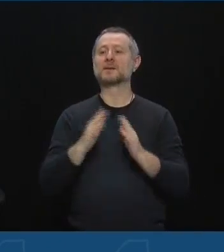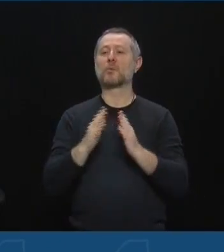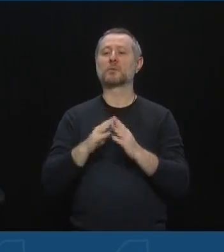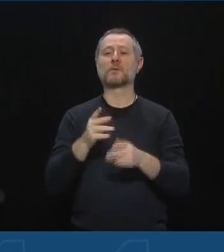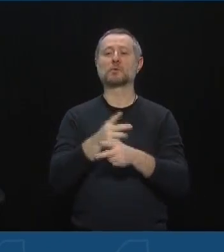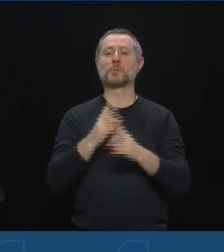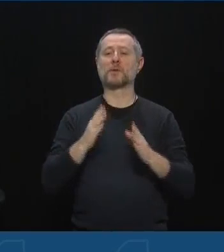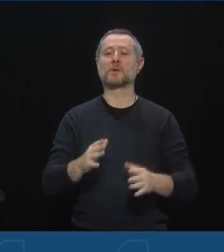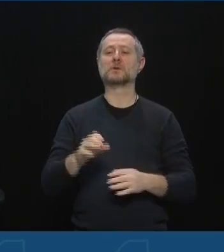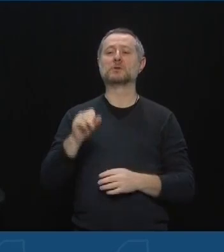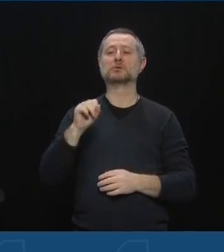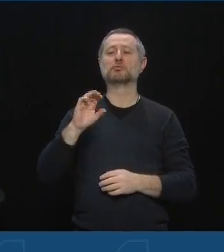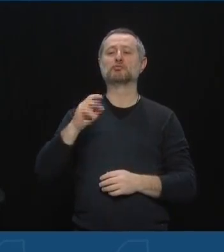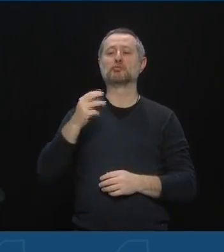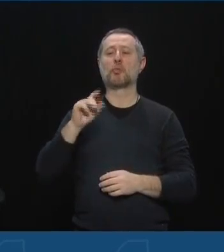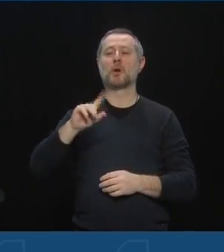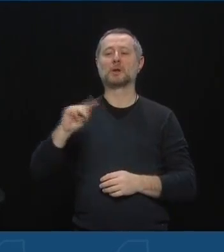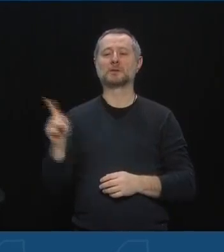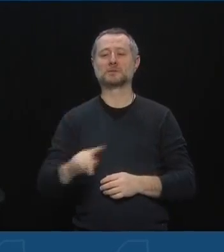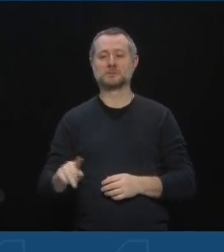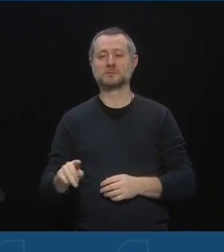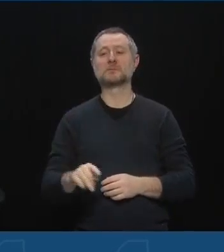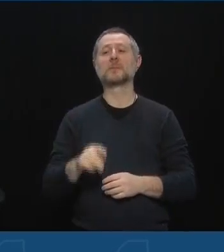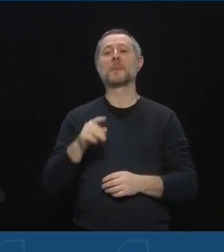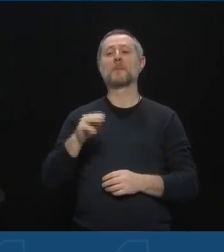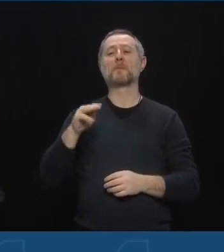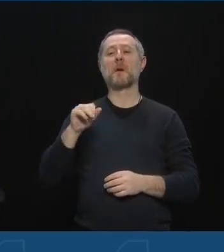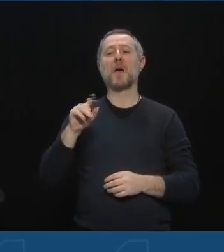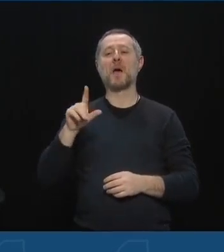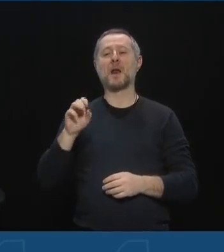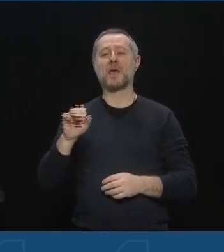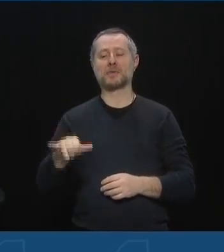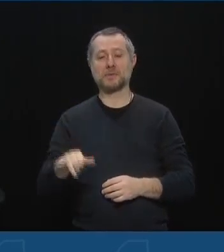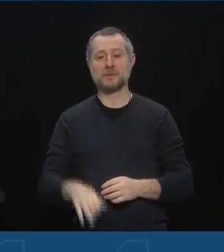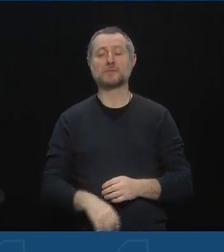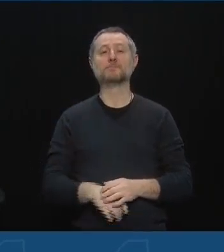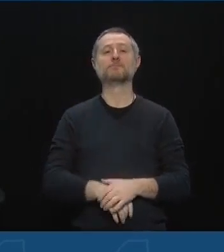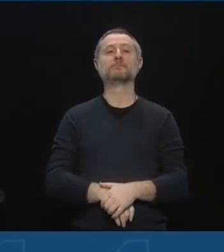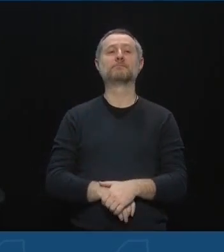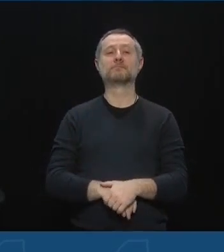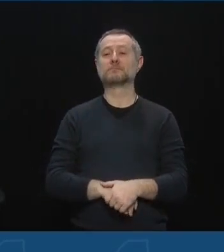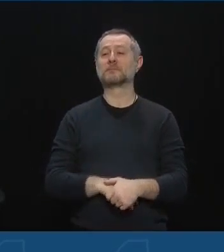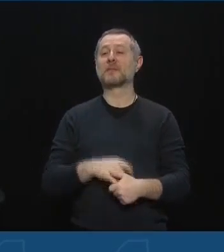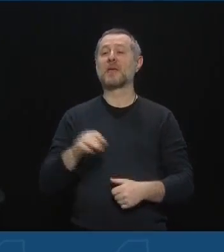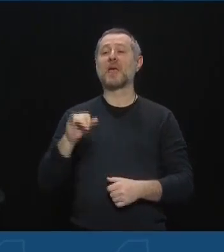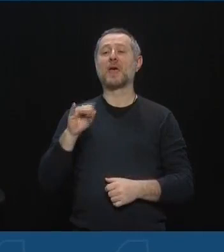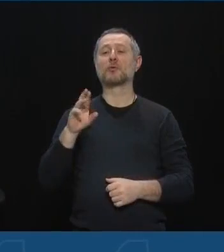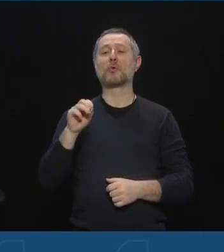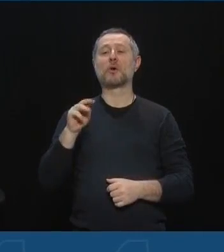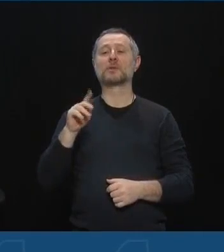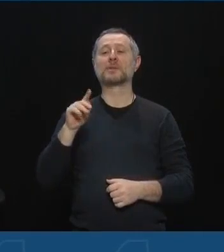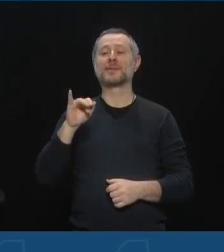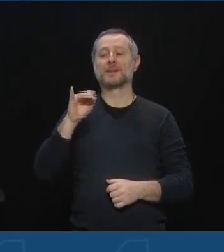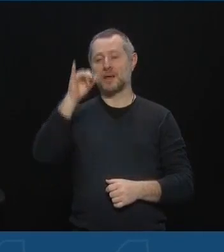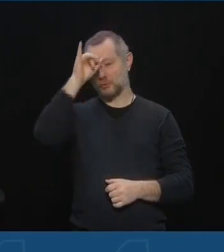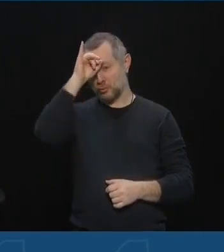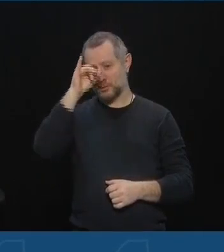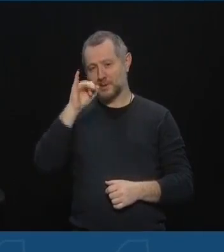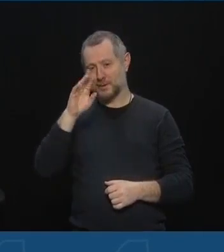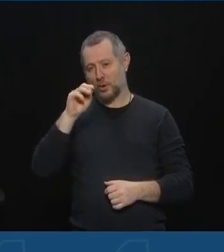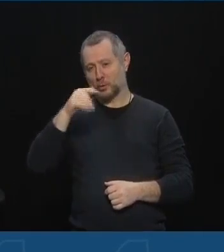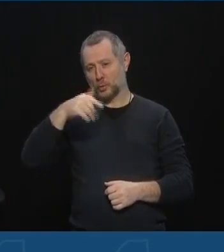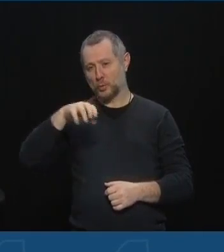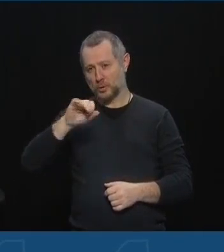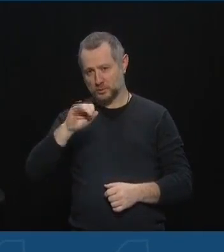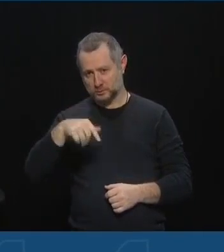Henrietta and Bill Maley, Brighton, Irondequoit Councilwoman Patrina Fieldman, Greater Rochester Chamber